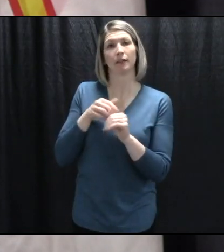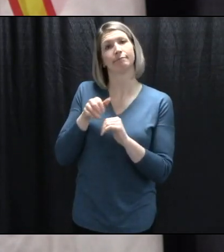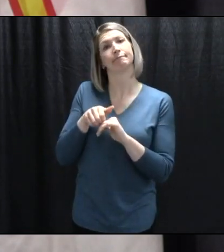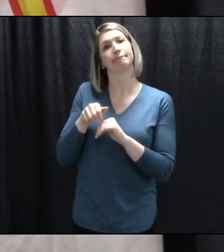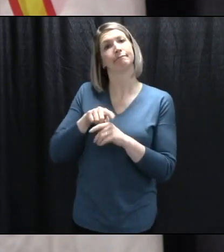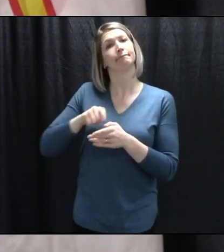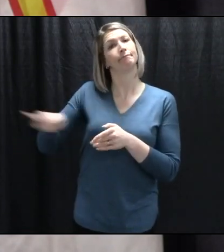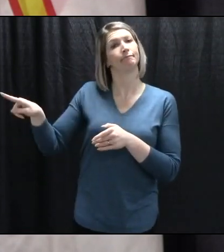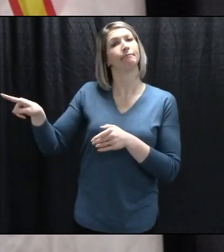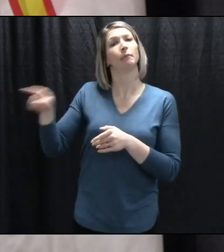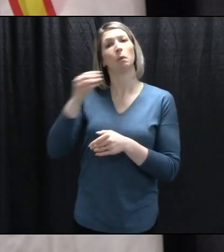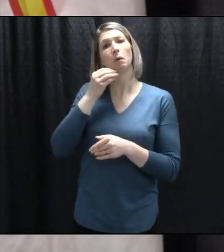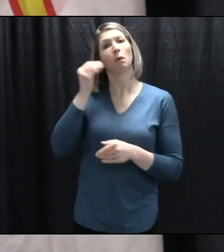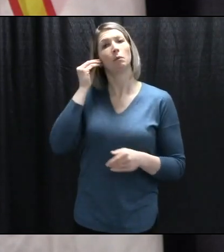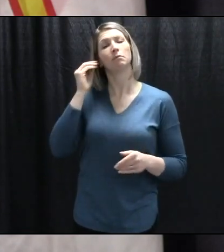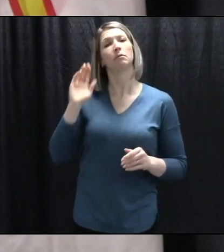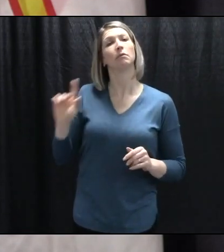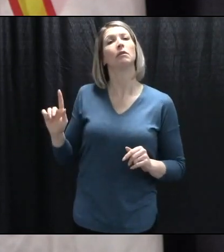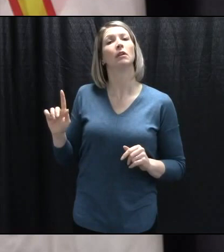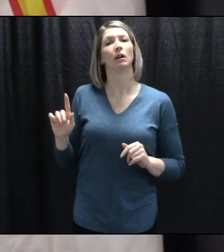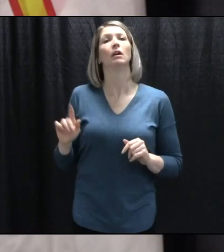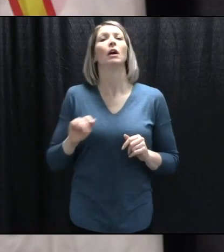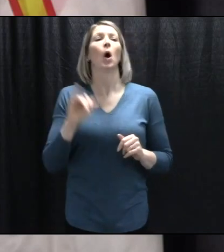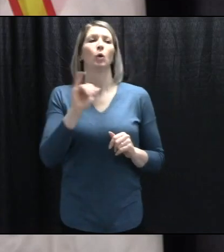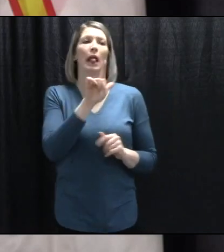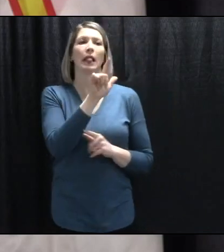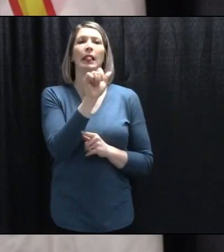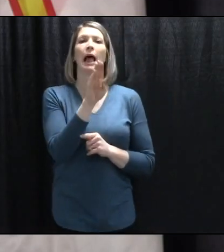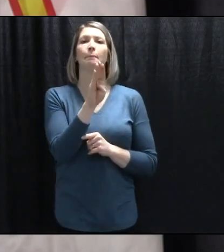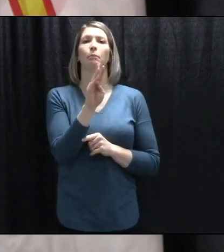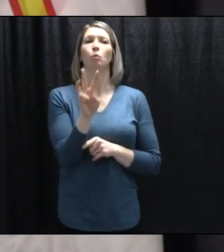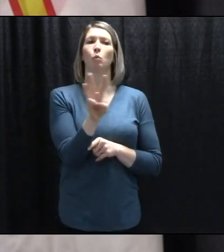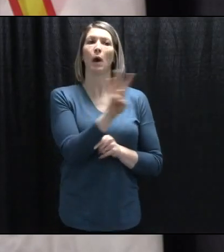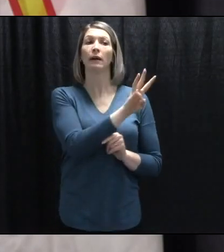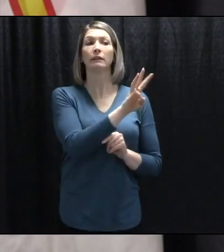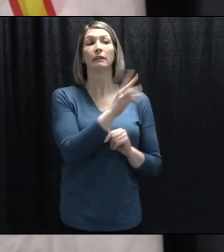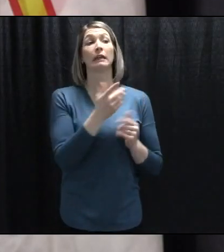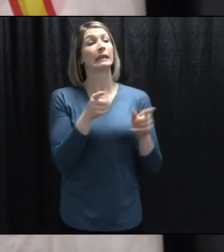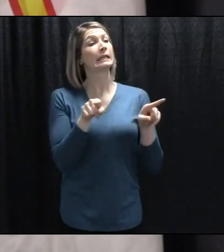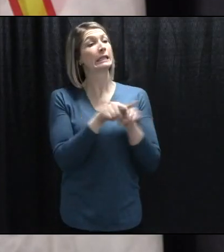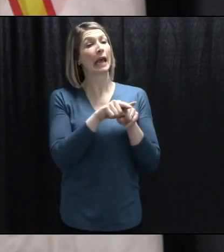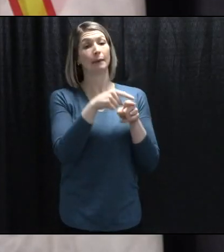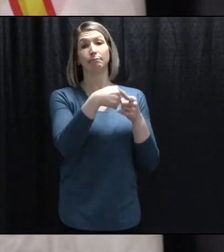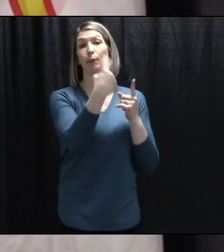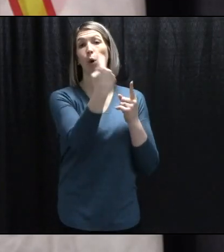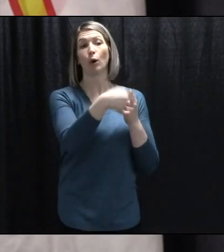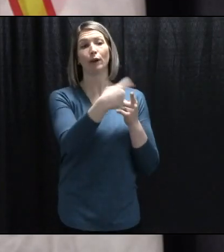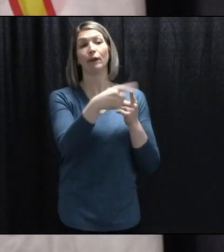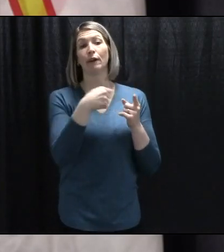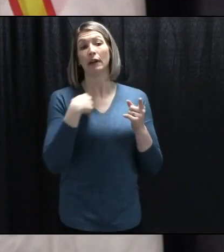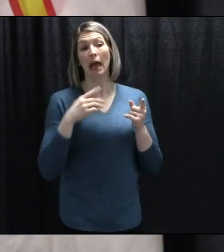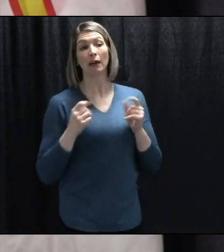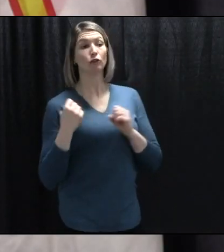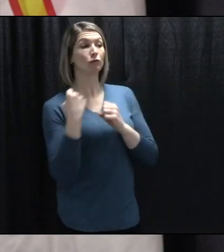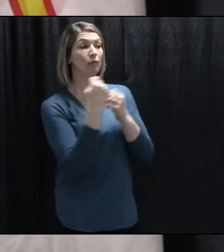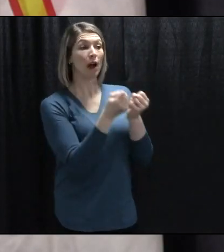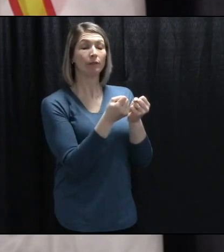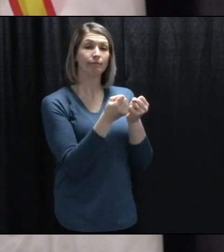up there, asking travelers going into Lab West, what the reasons would be. Again, that would have to be for essential